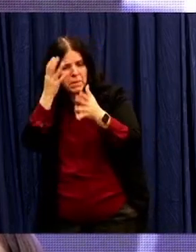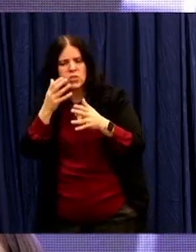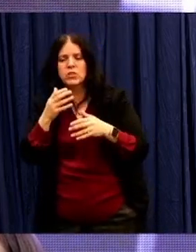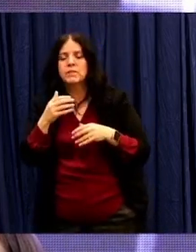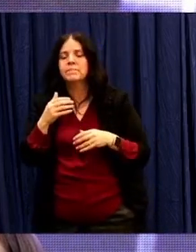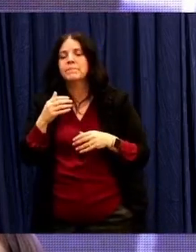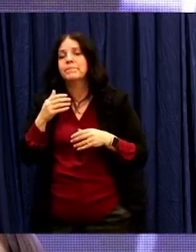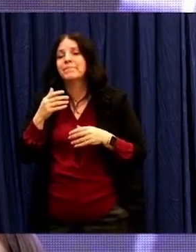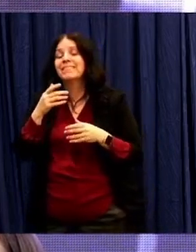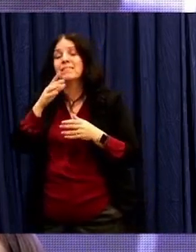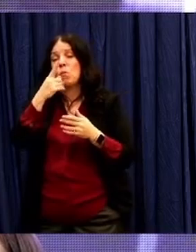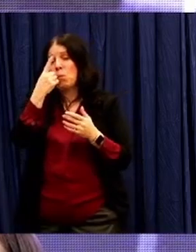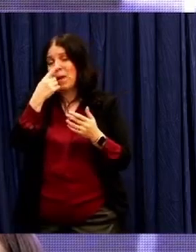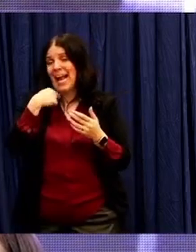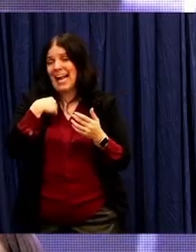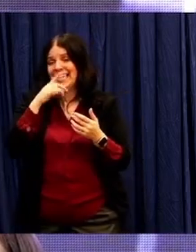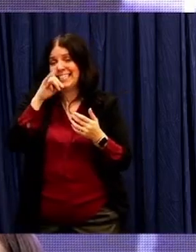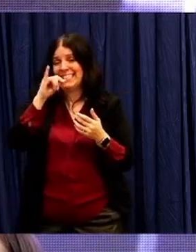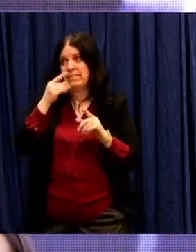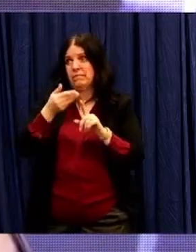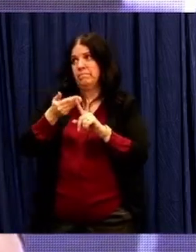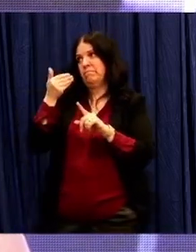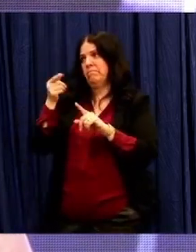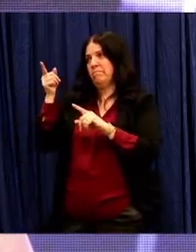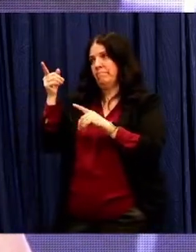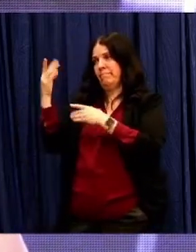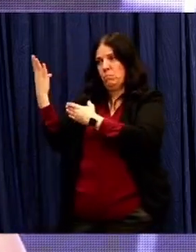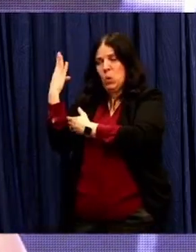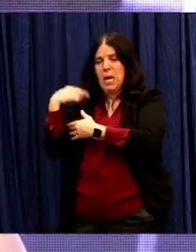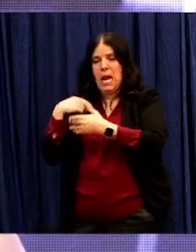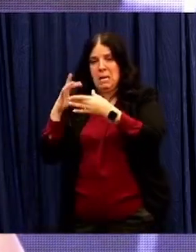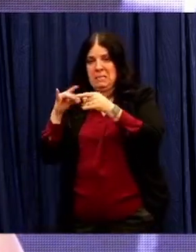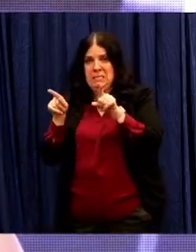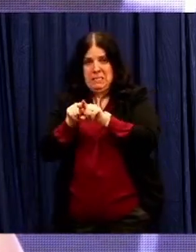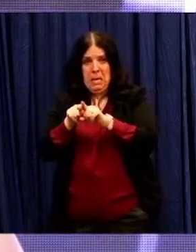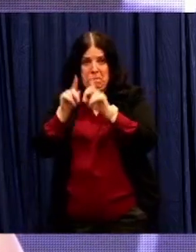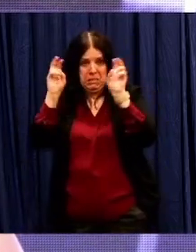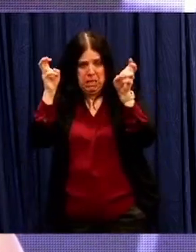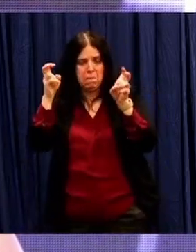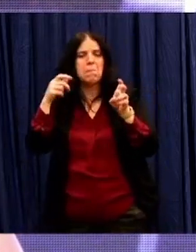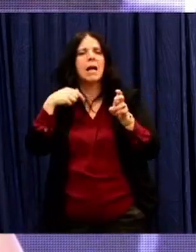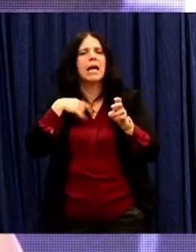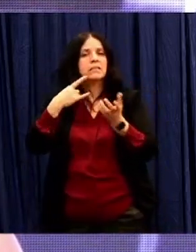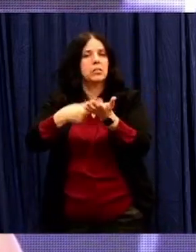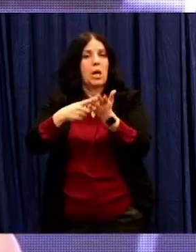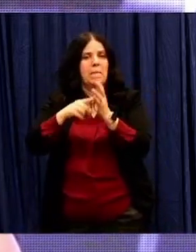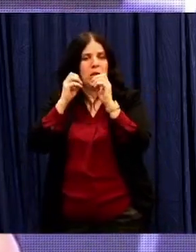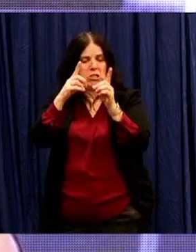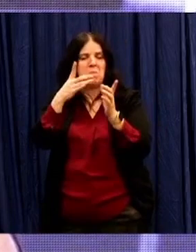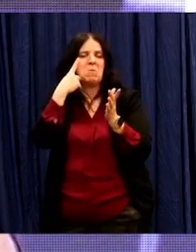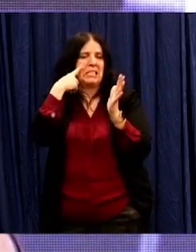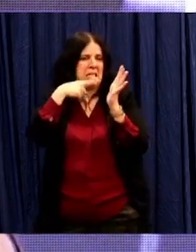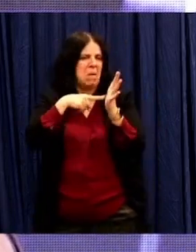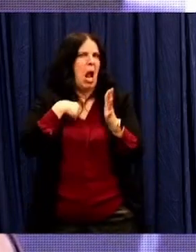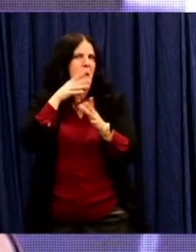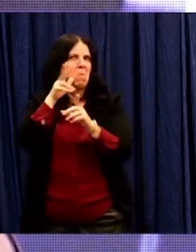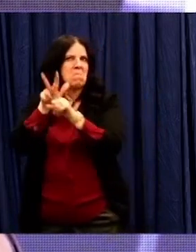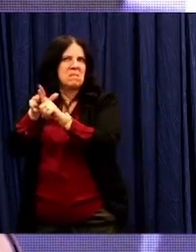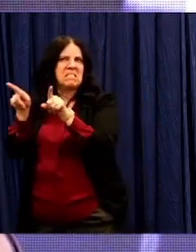used education in the first session, so I'll use it again. When you think of the education system,